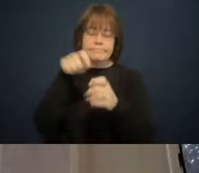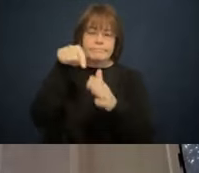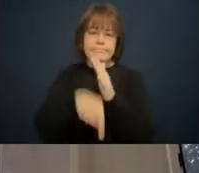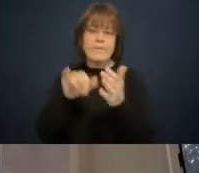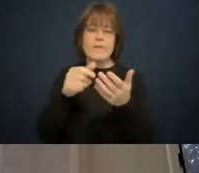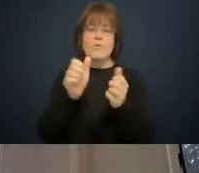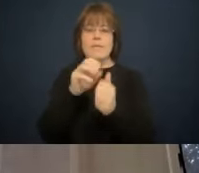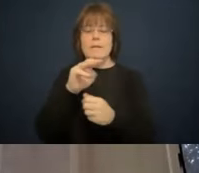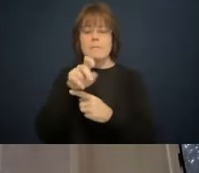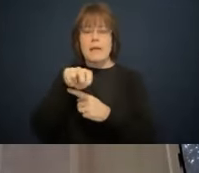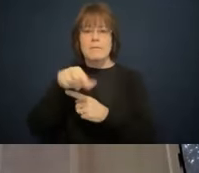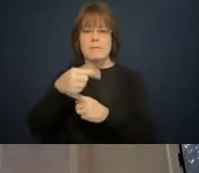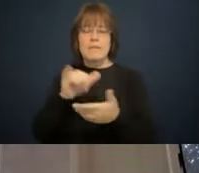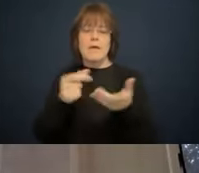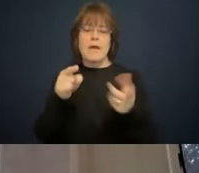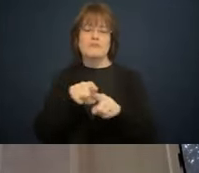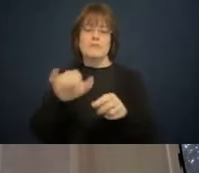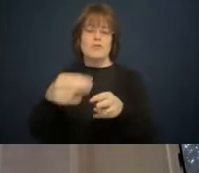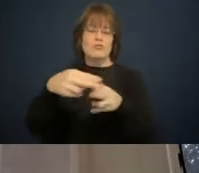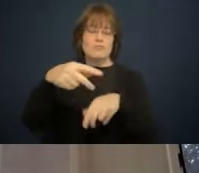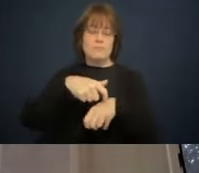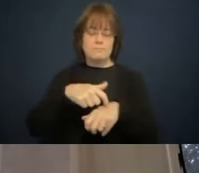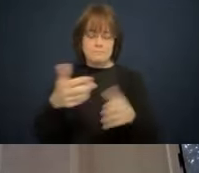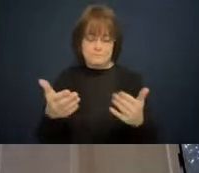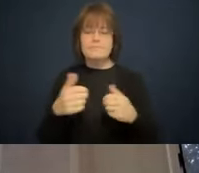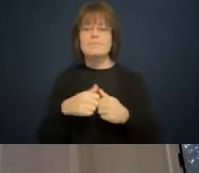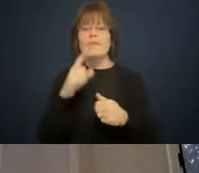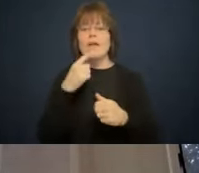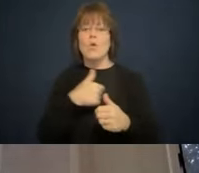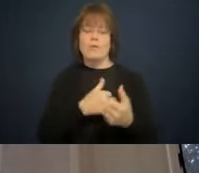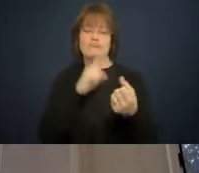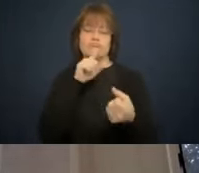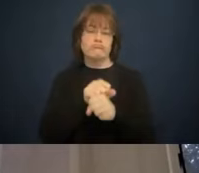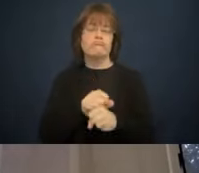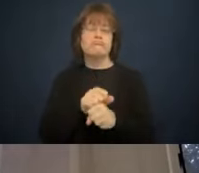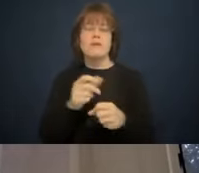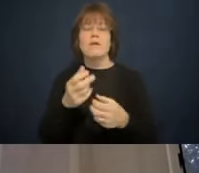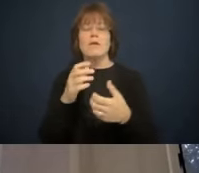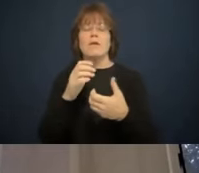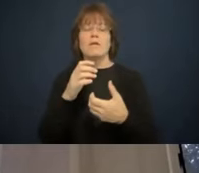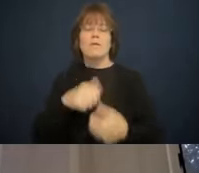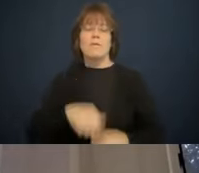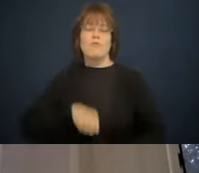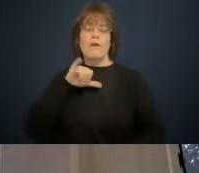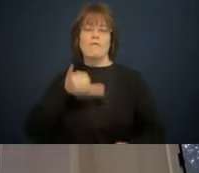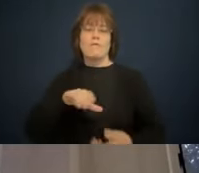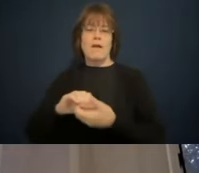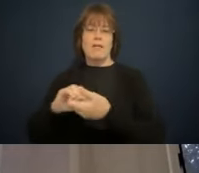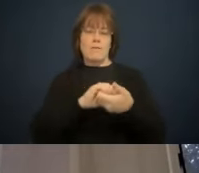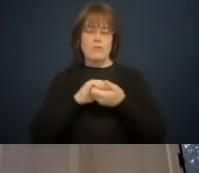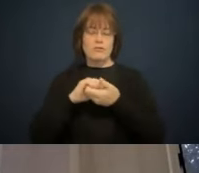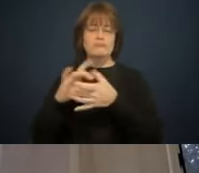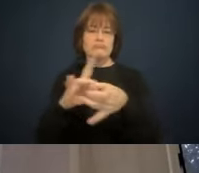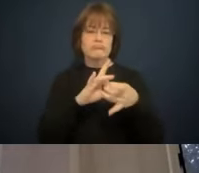done during the short period. And I think we're justifiably proud of that collaboration. Kentucky